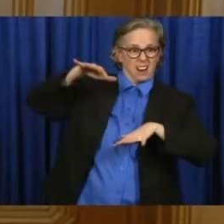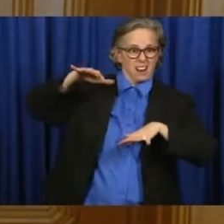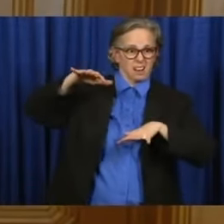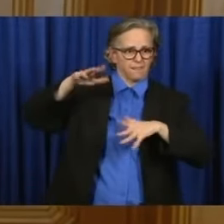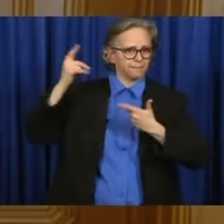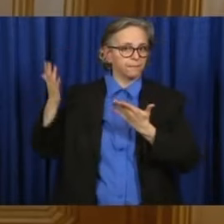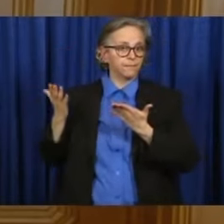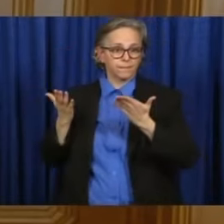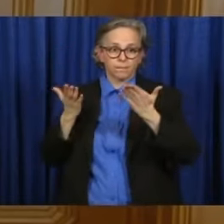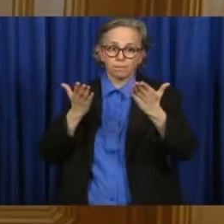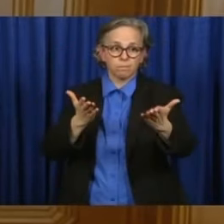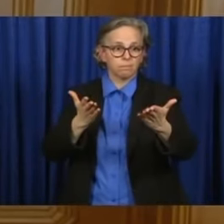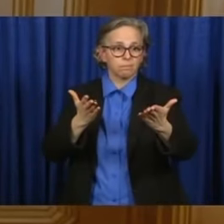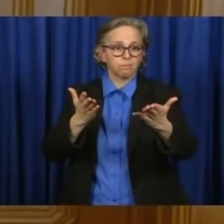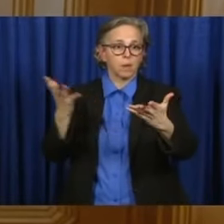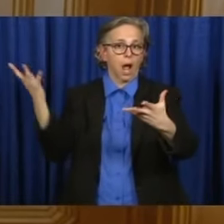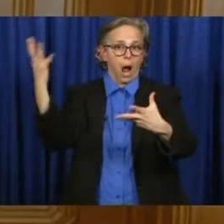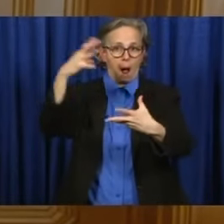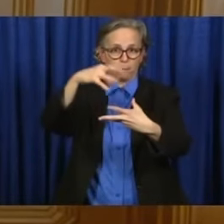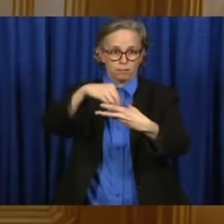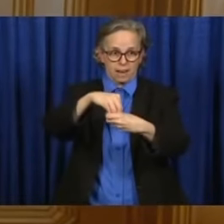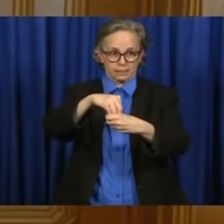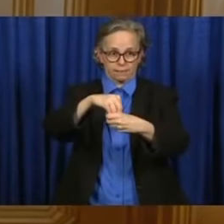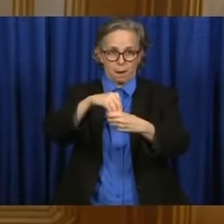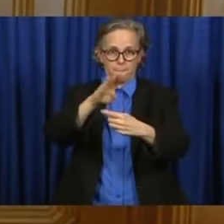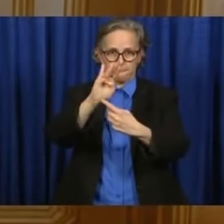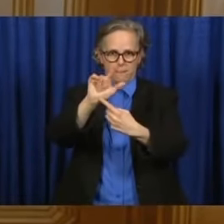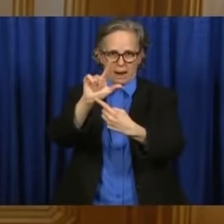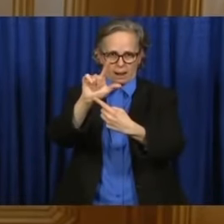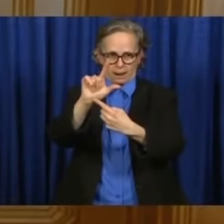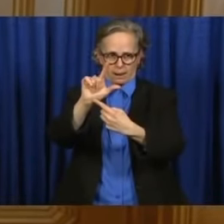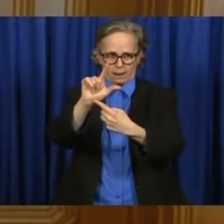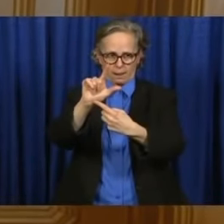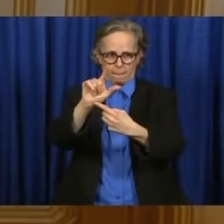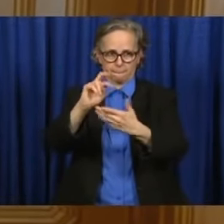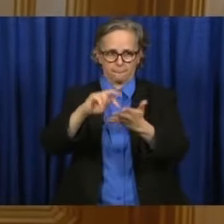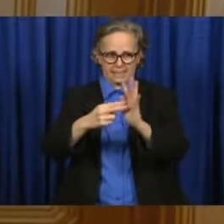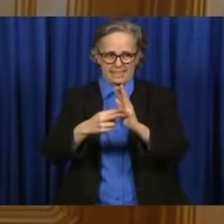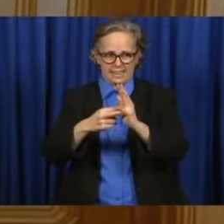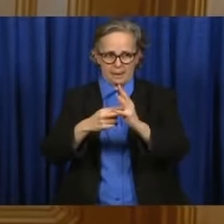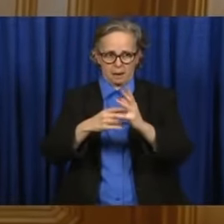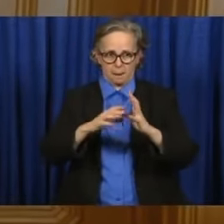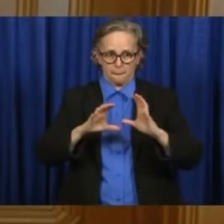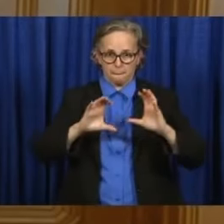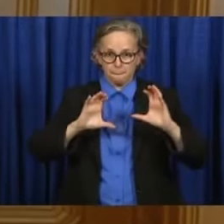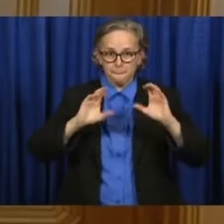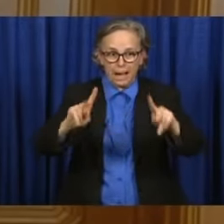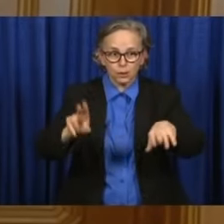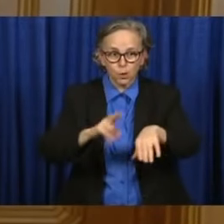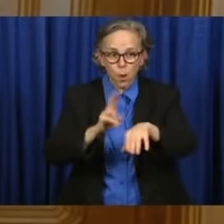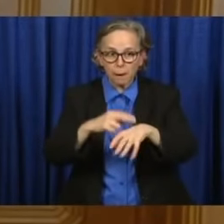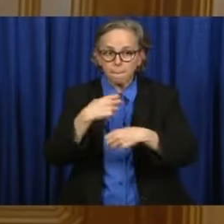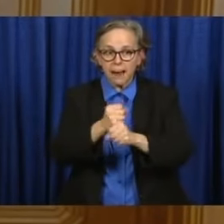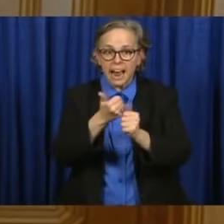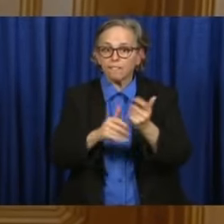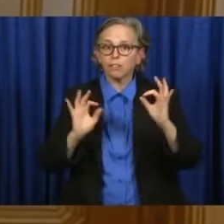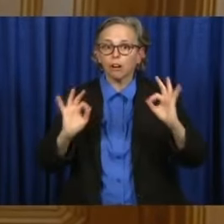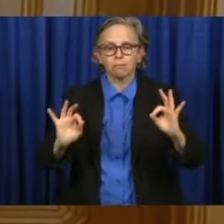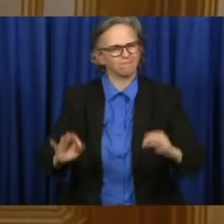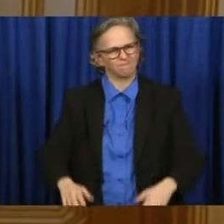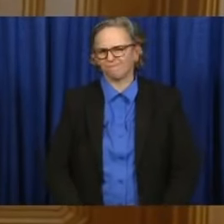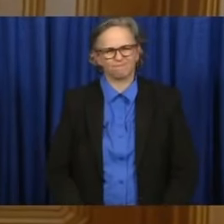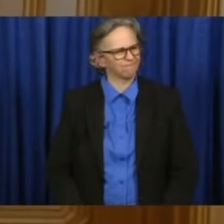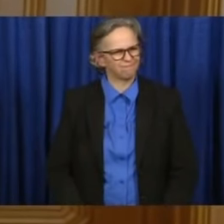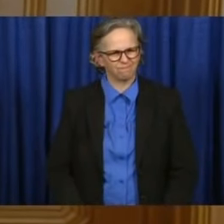comprehensive bill. That doesn't mean it puts people back where they were. It doesn't mean it makes it okay, but it is